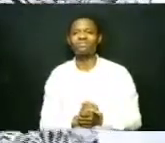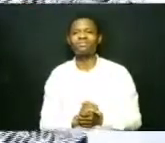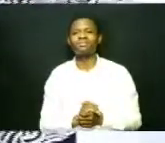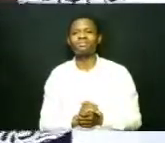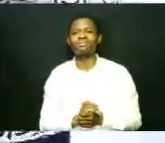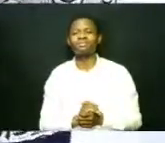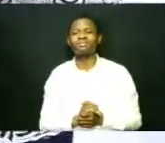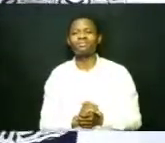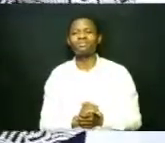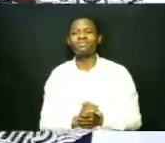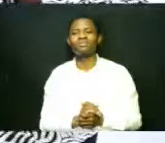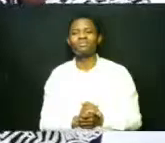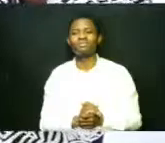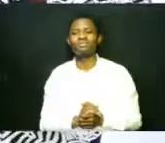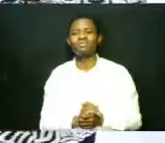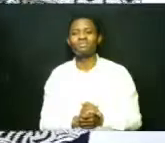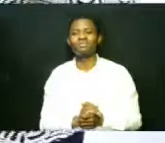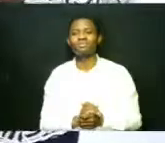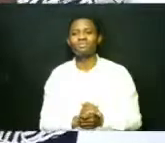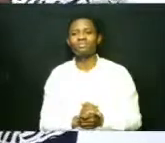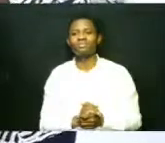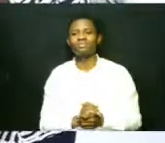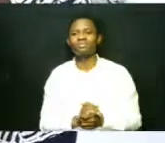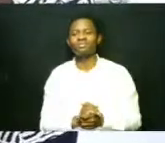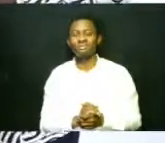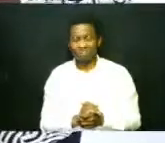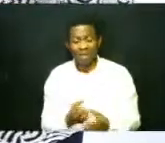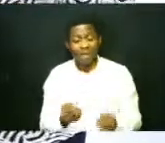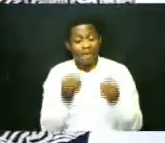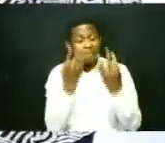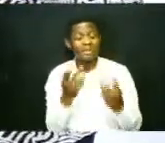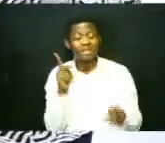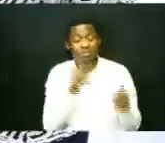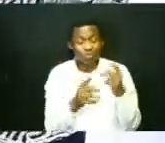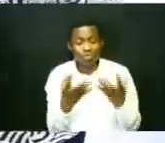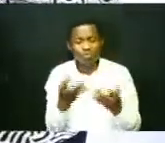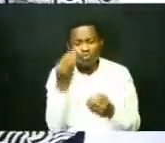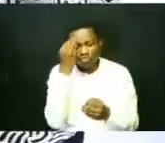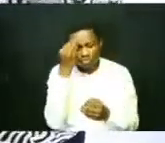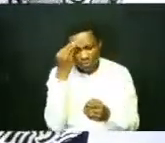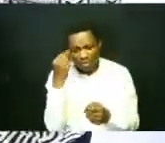So many people have asked for the difference between grace and favor.